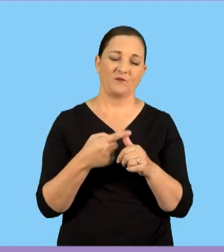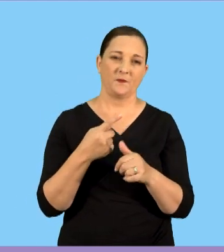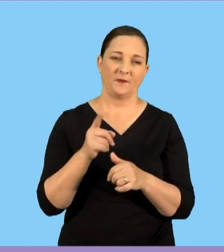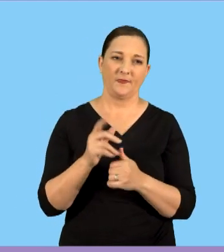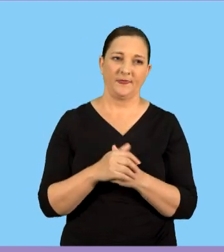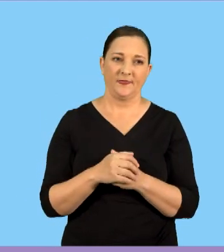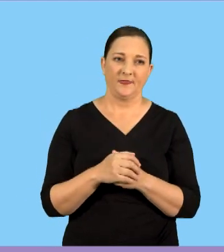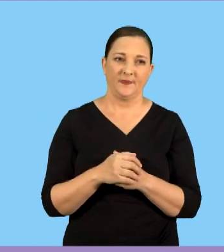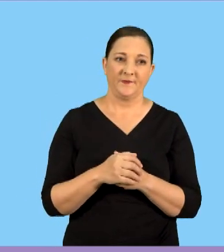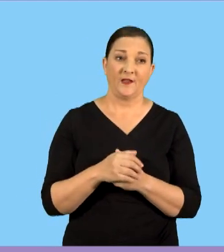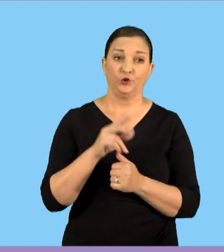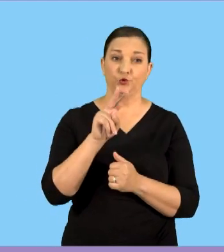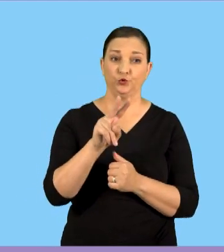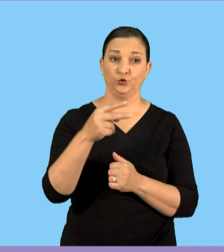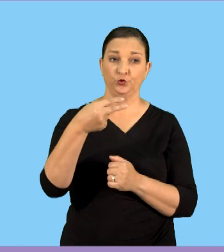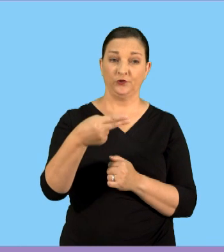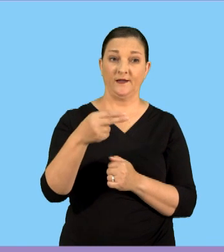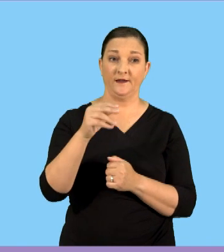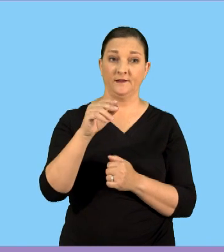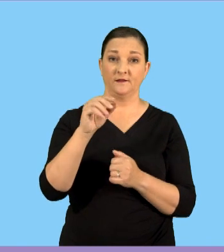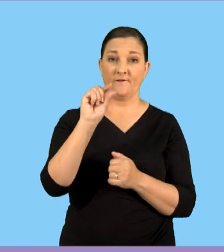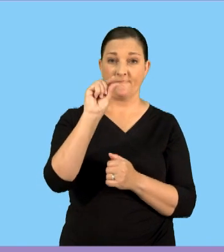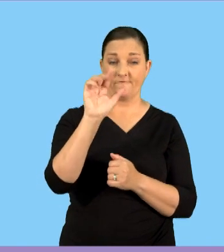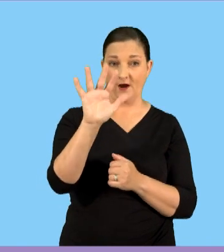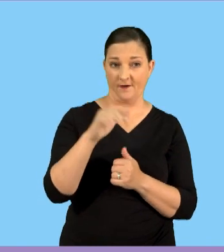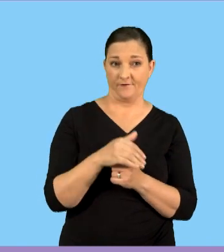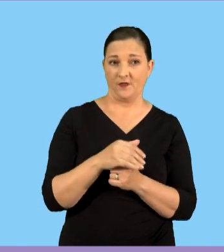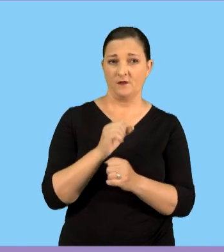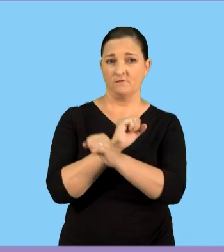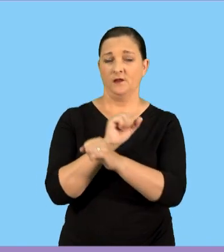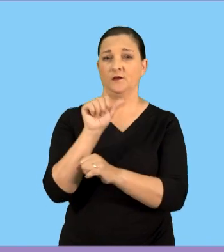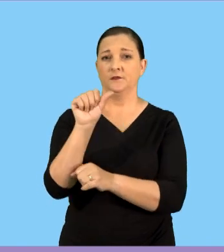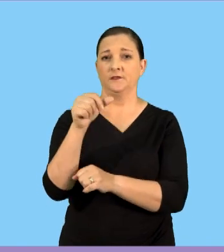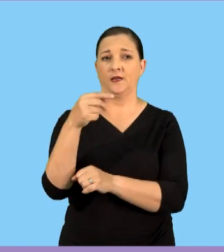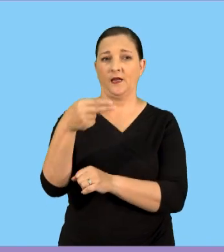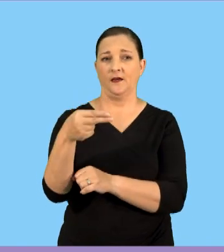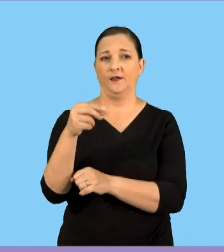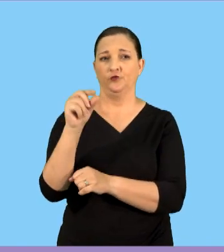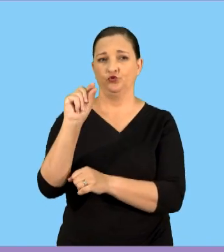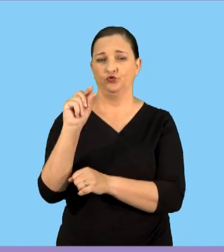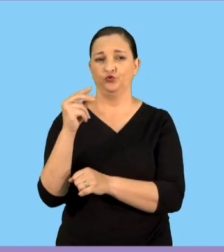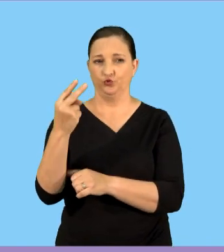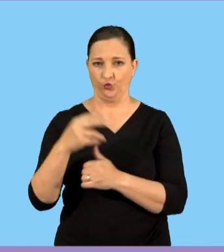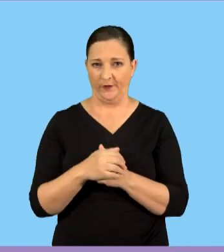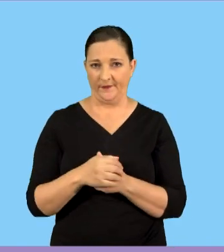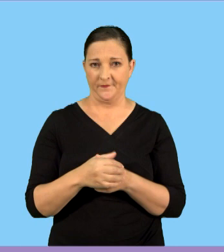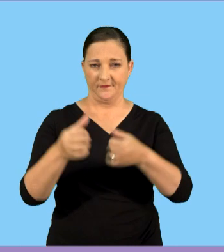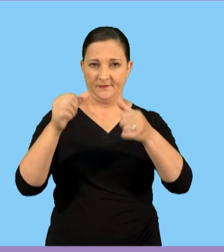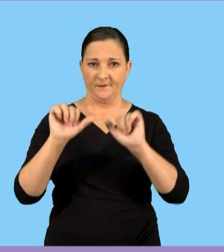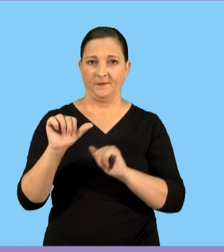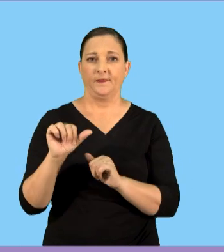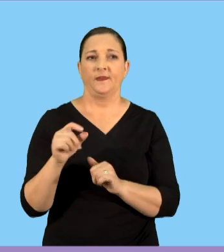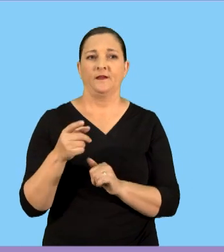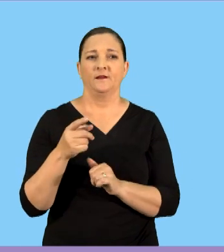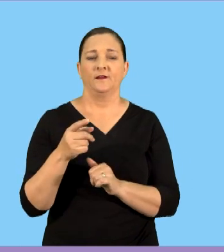So I have there 2h exponent 5 multiplied by 6h squared. So we are going to start with the